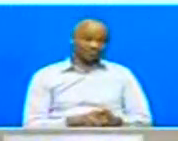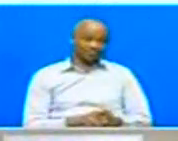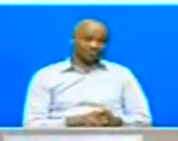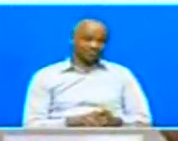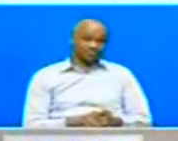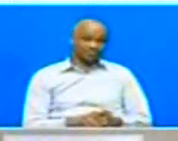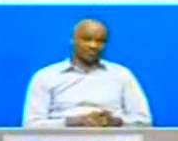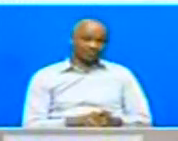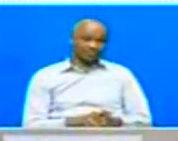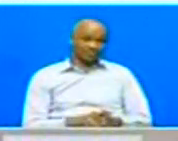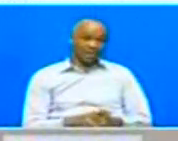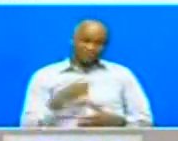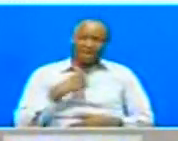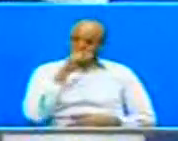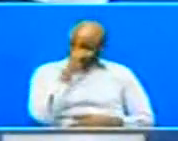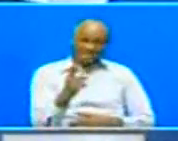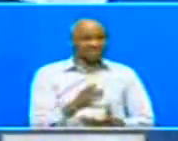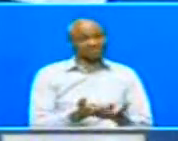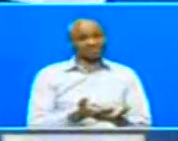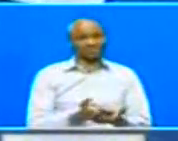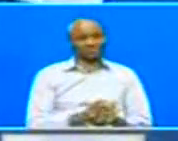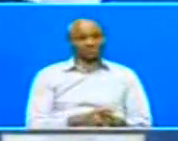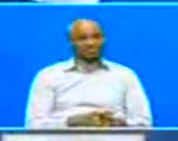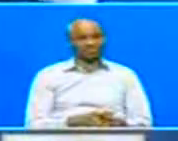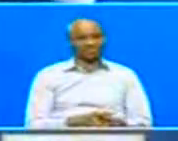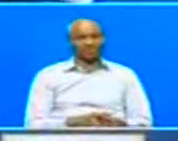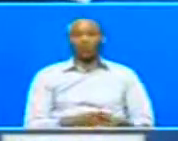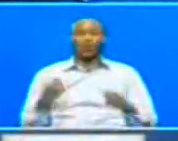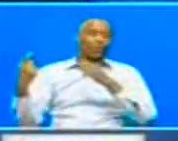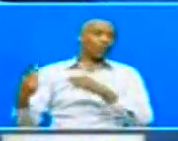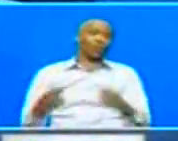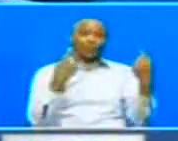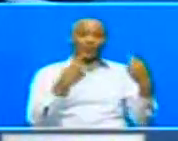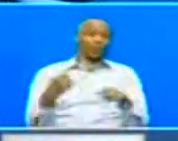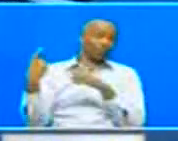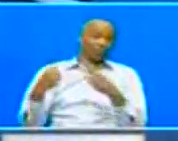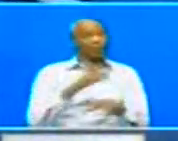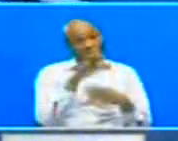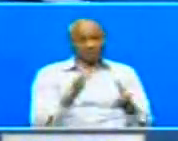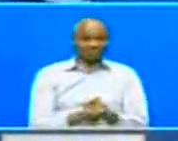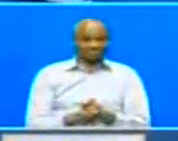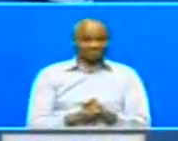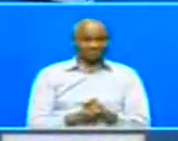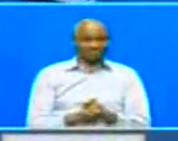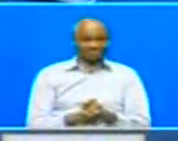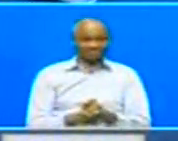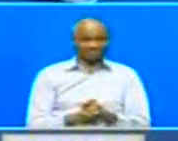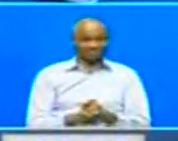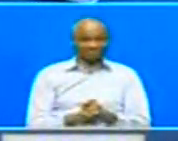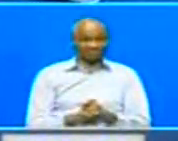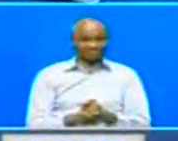Let me continue to fail in that respect. So how serious are we about national security? All right, gentlemen. How serious are we about national security? We need to be taken in securing this country, including closing the